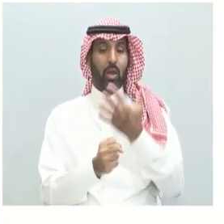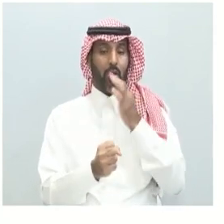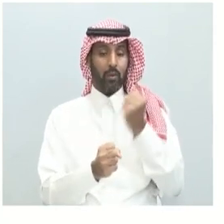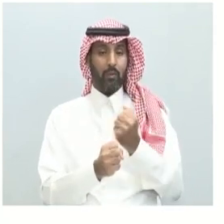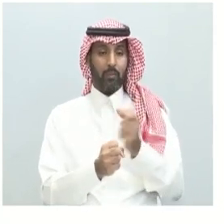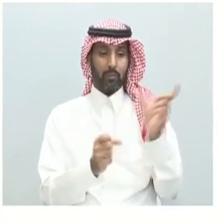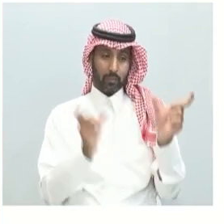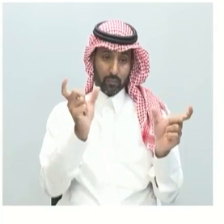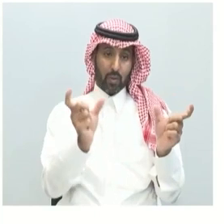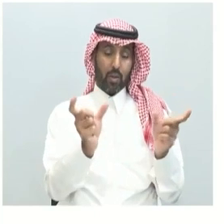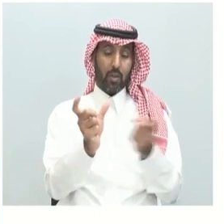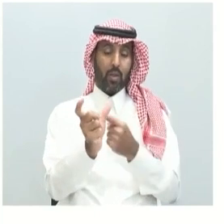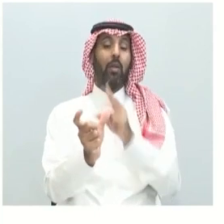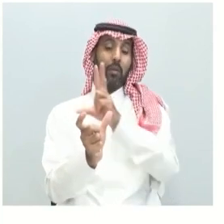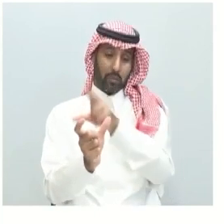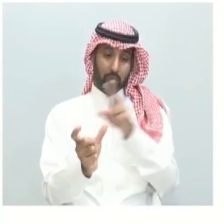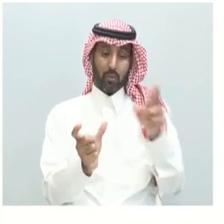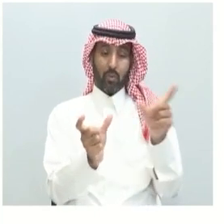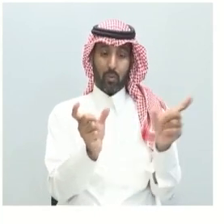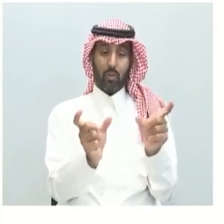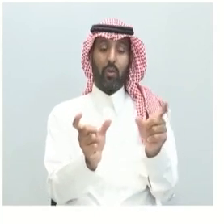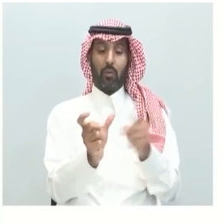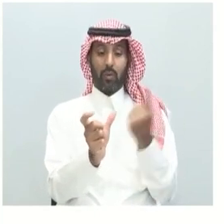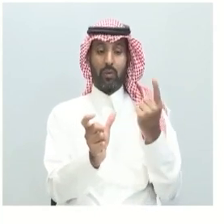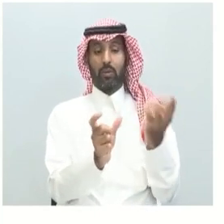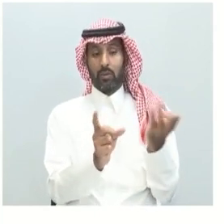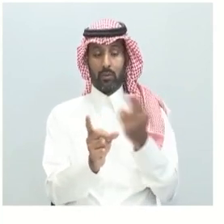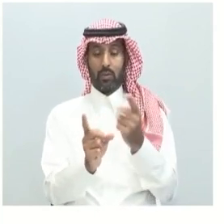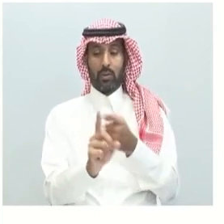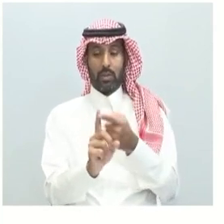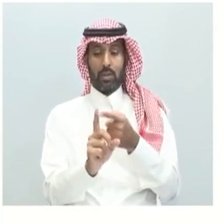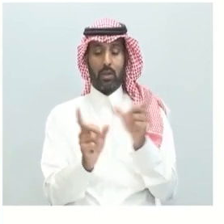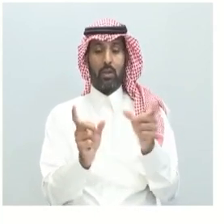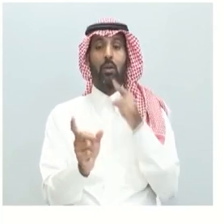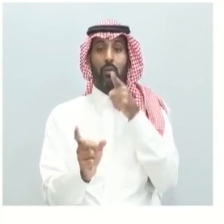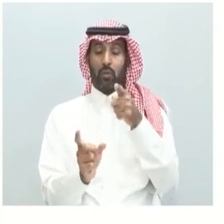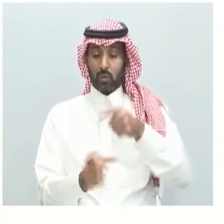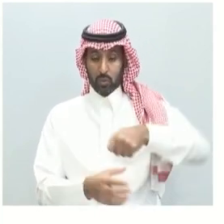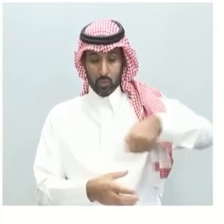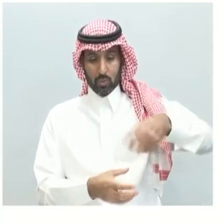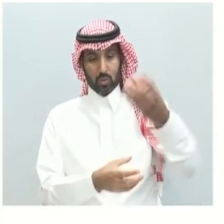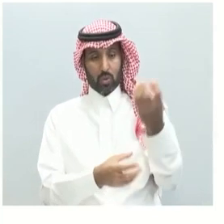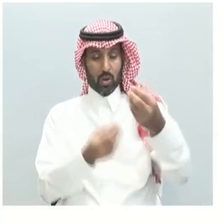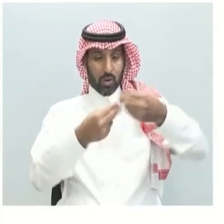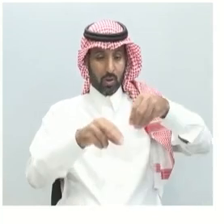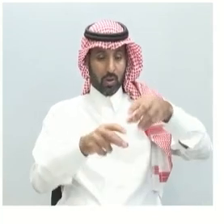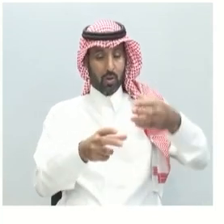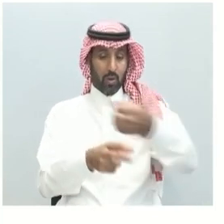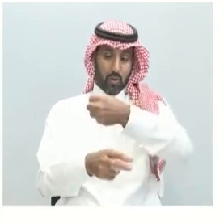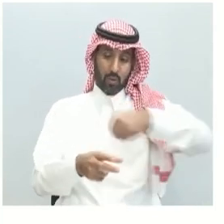in both clauses, the first clause and the second clause. If you cook an egg in the microwave,